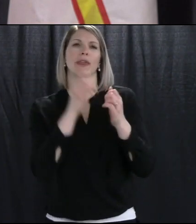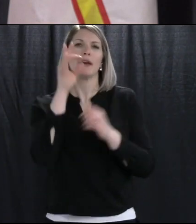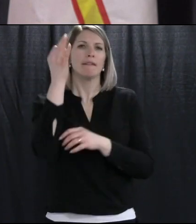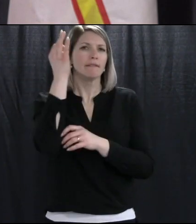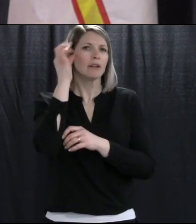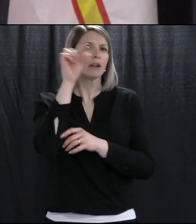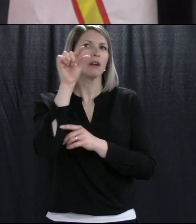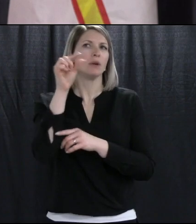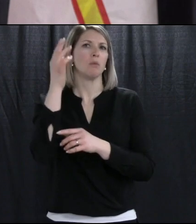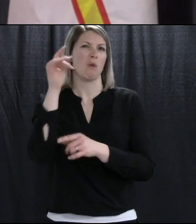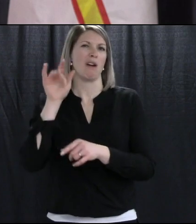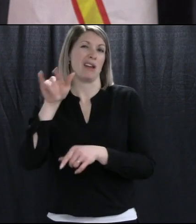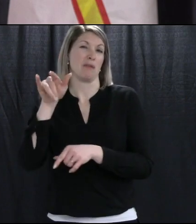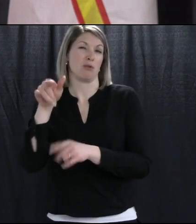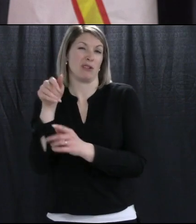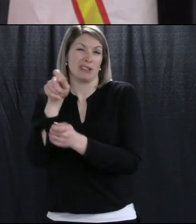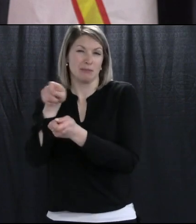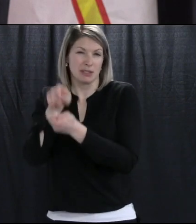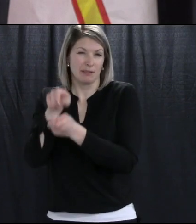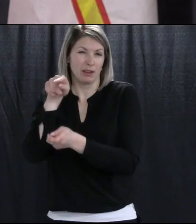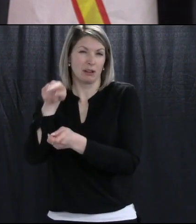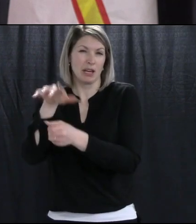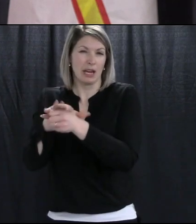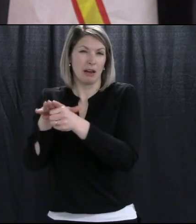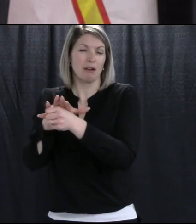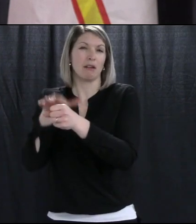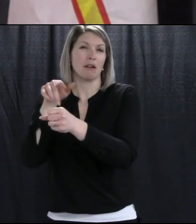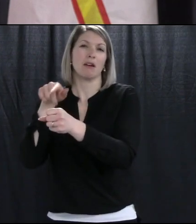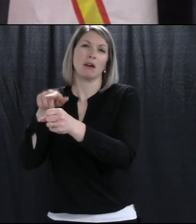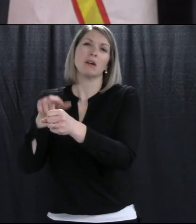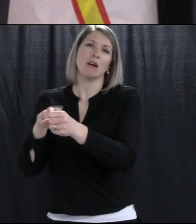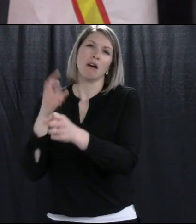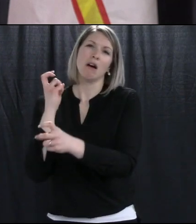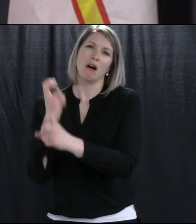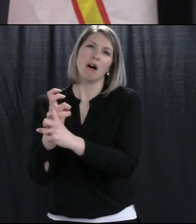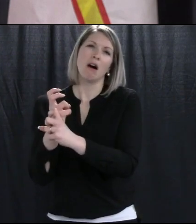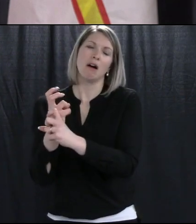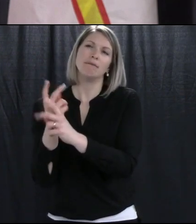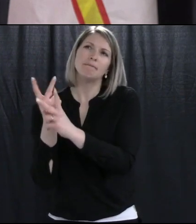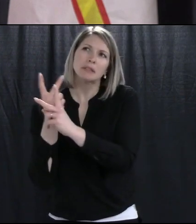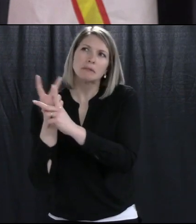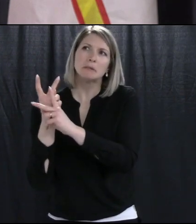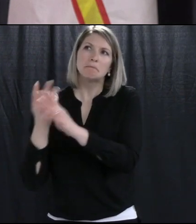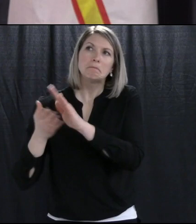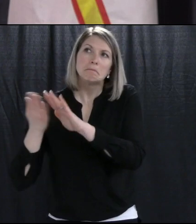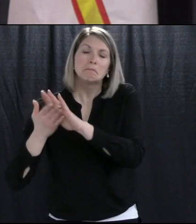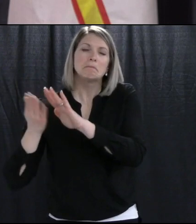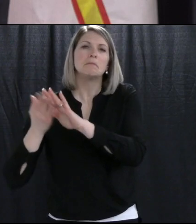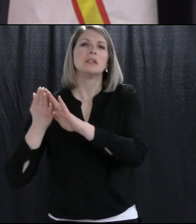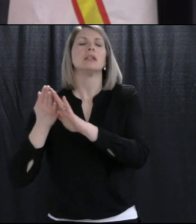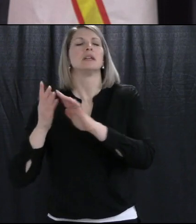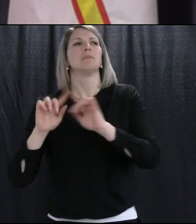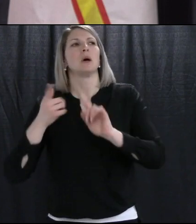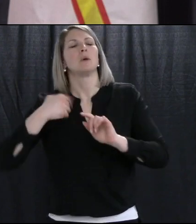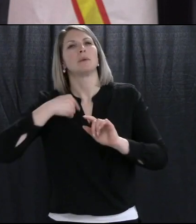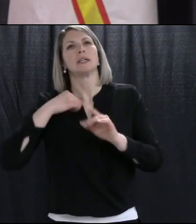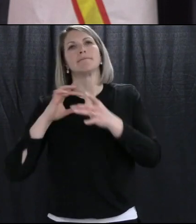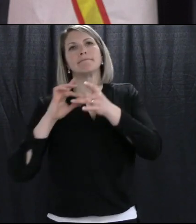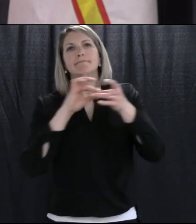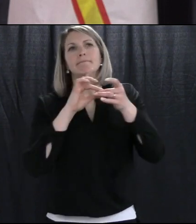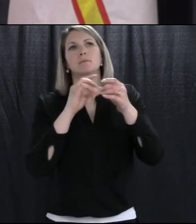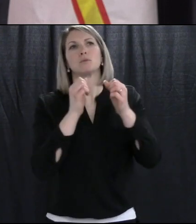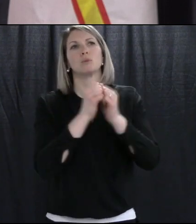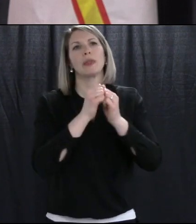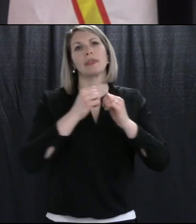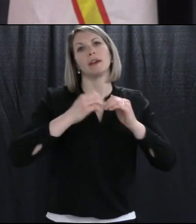been an ongoing challenge for the people that live in Nain. And we'll, again, as I say, work with the federal government and including, you know, the Nunavut